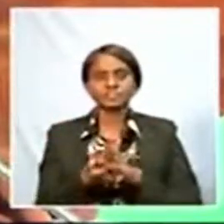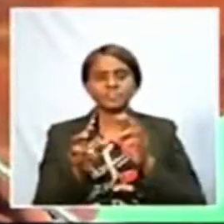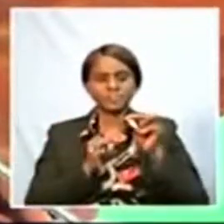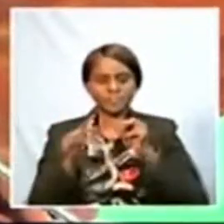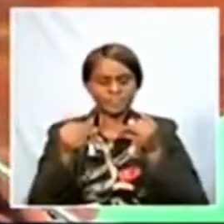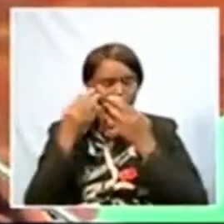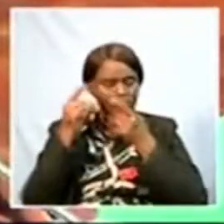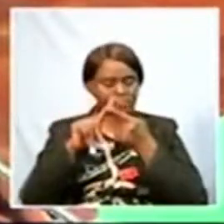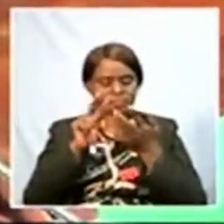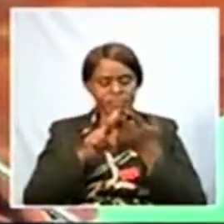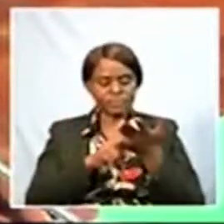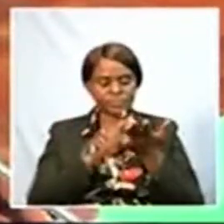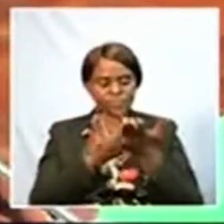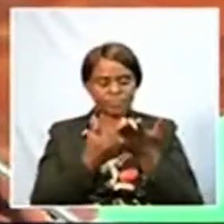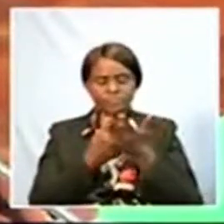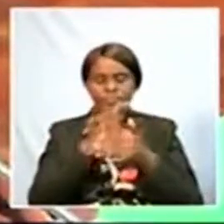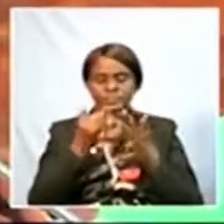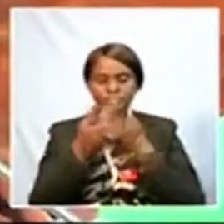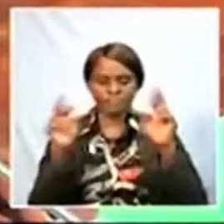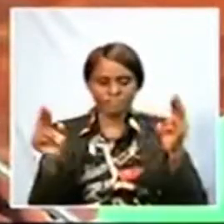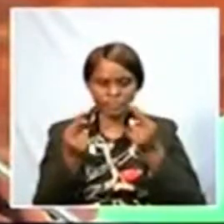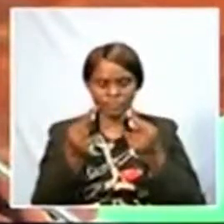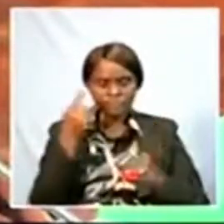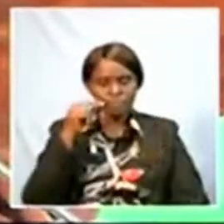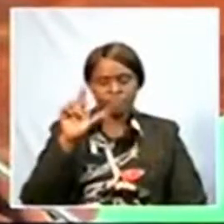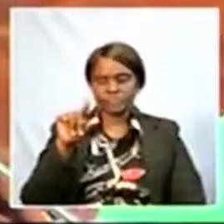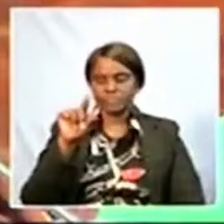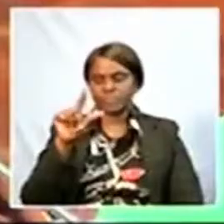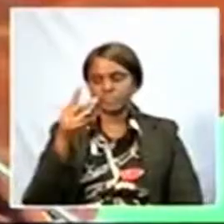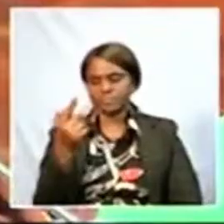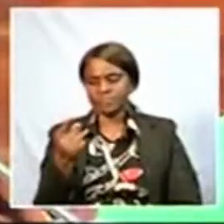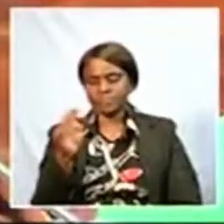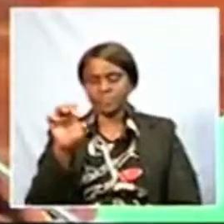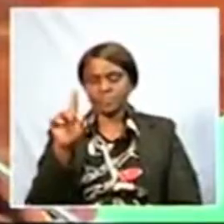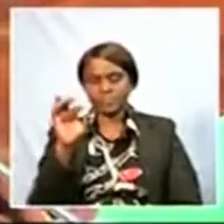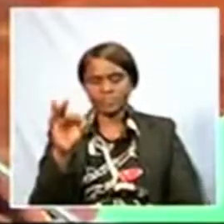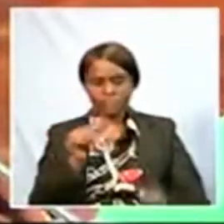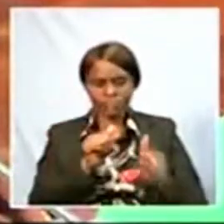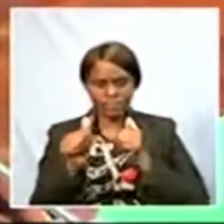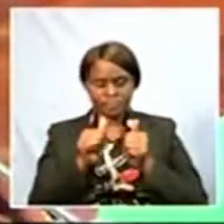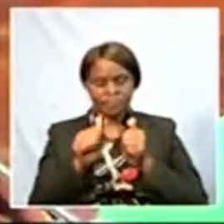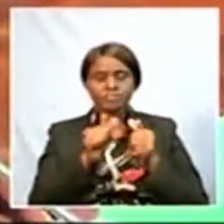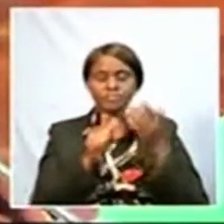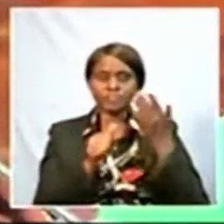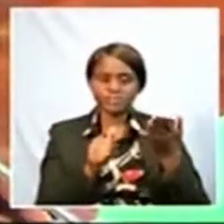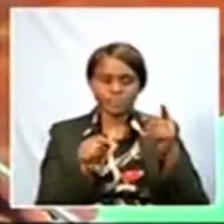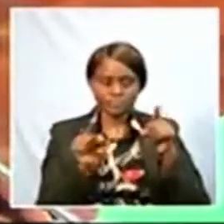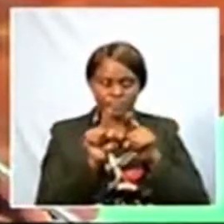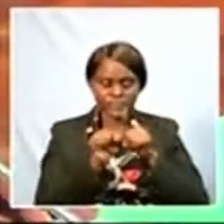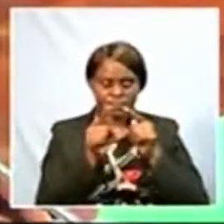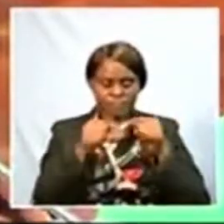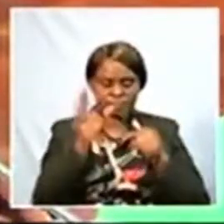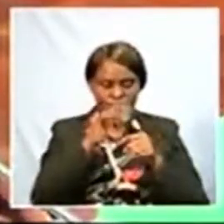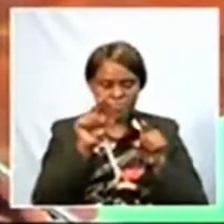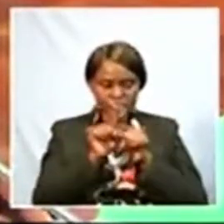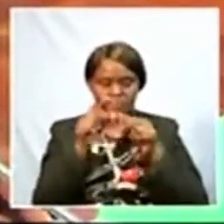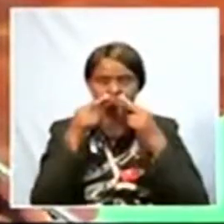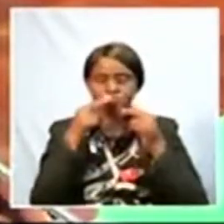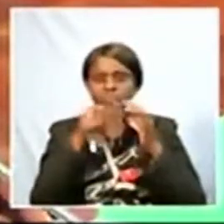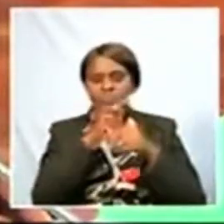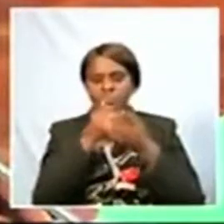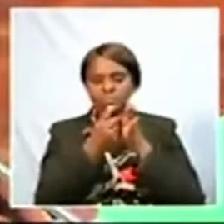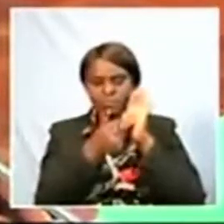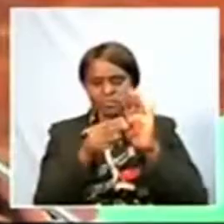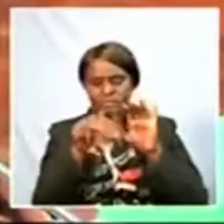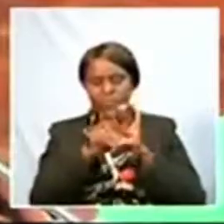Management wishes to report that the reconciliation of the 2023 CDF administration component was undertaken, and the results are shown